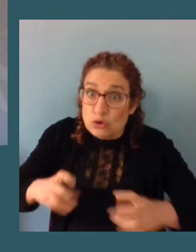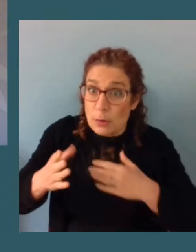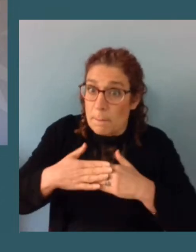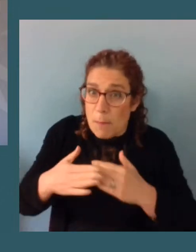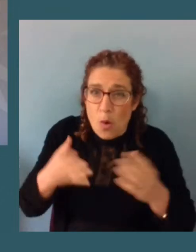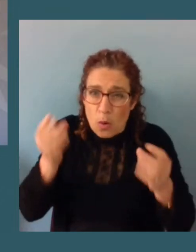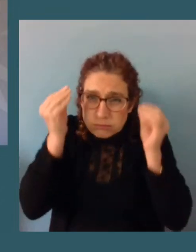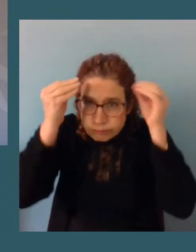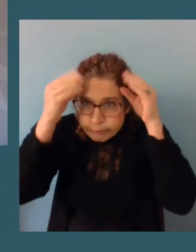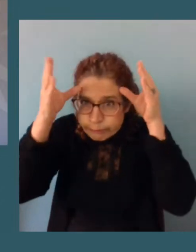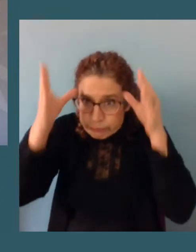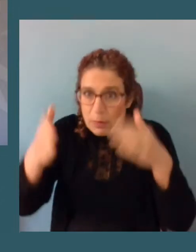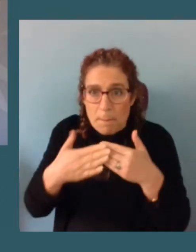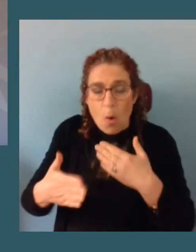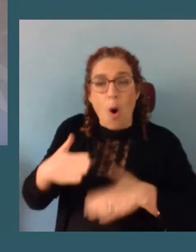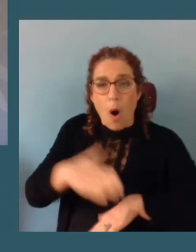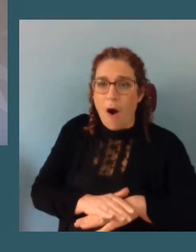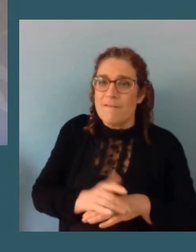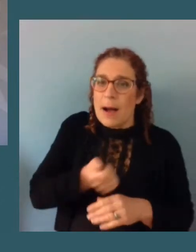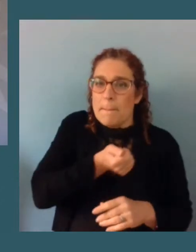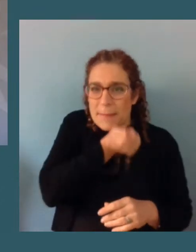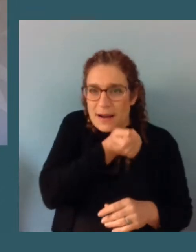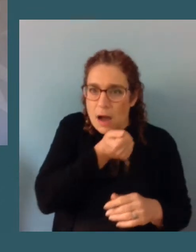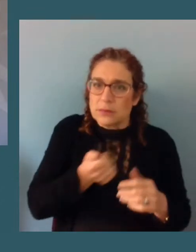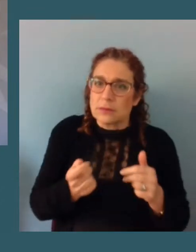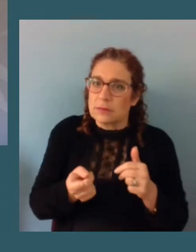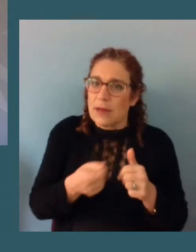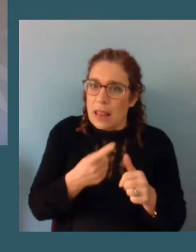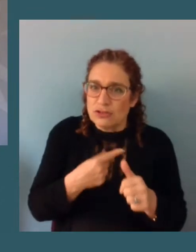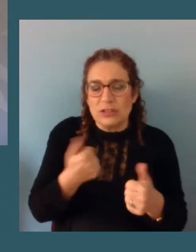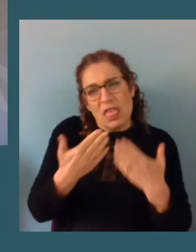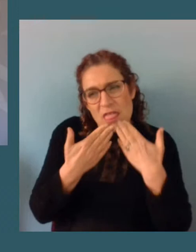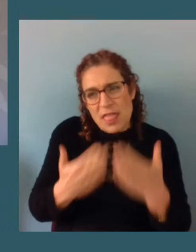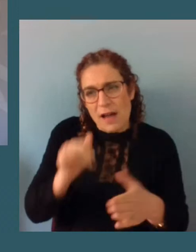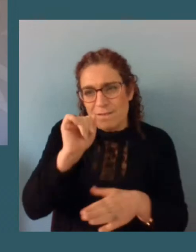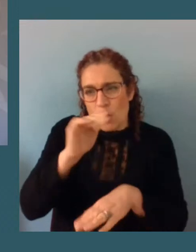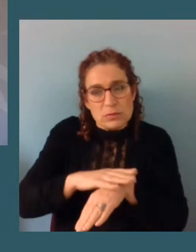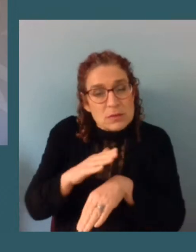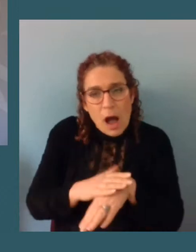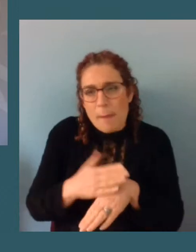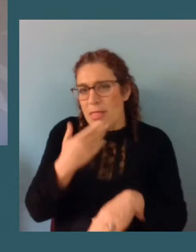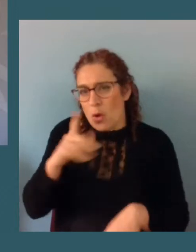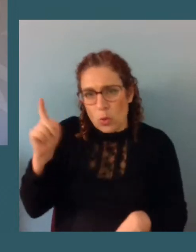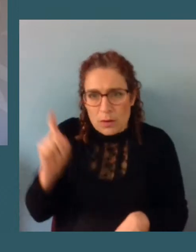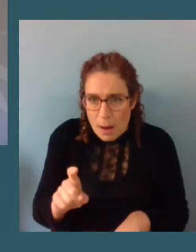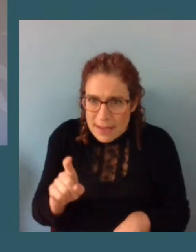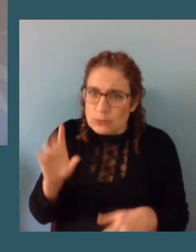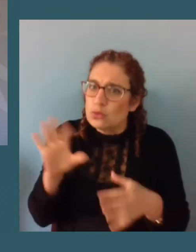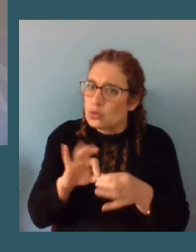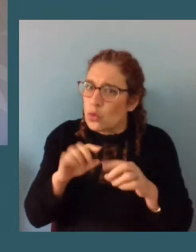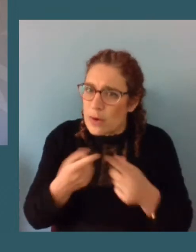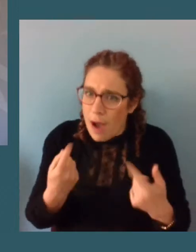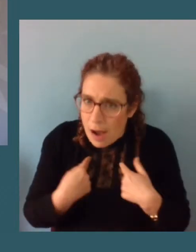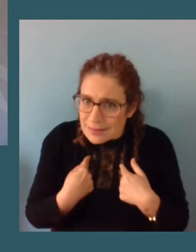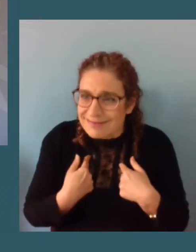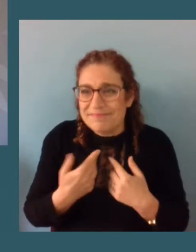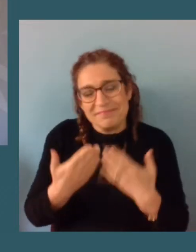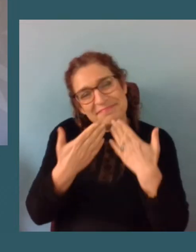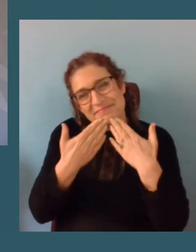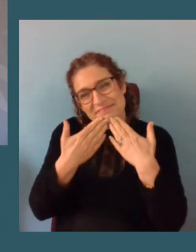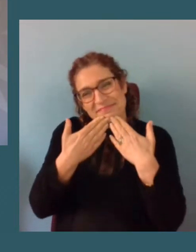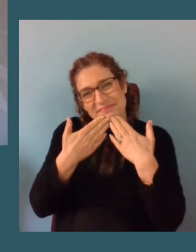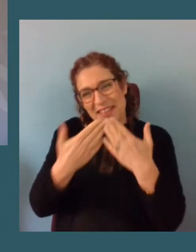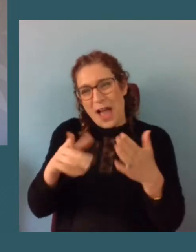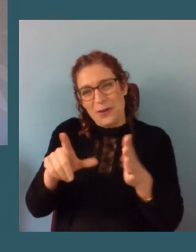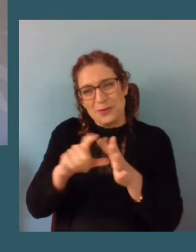peanut allergy. So we really appreciate your time spending with us today, and thank you very much, Dr.